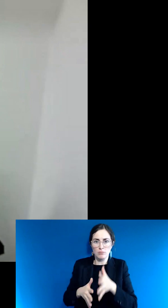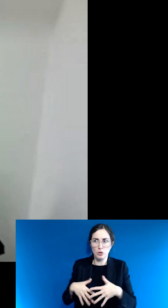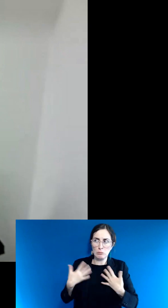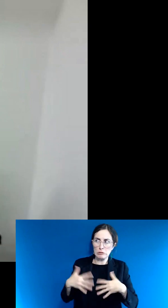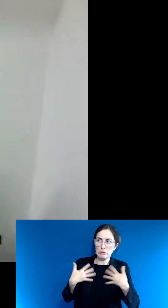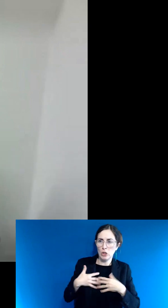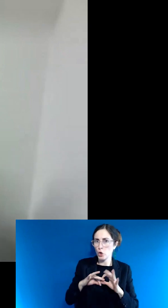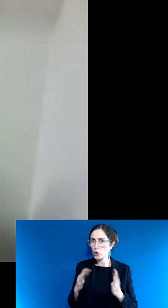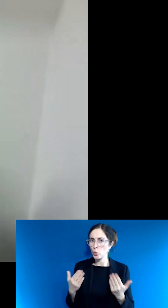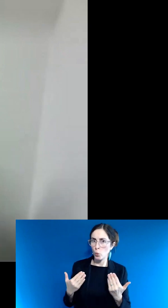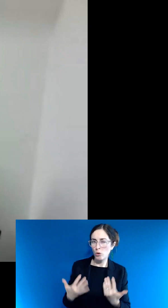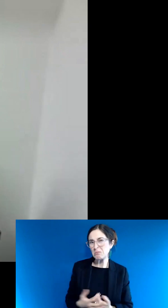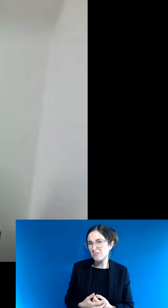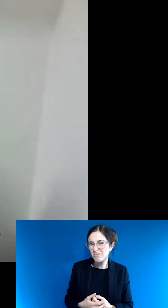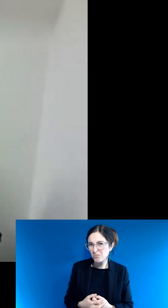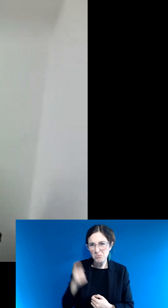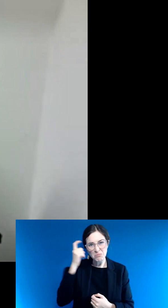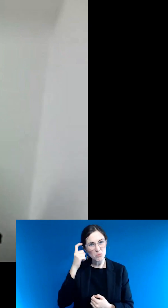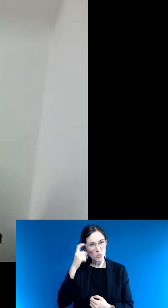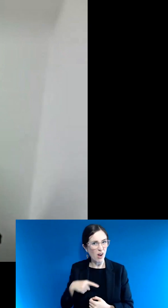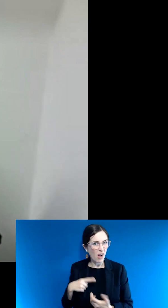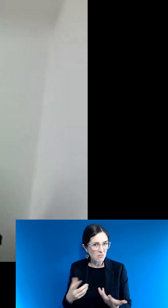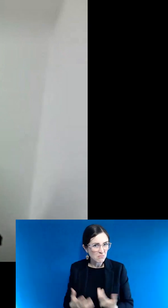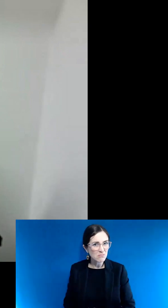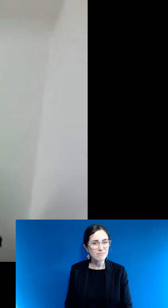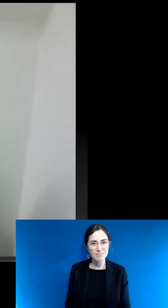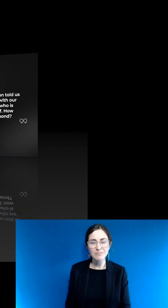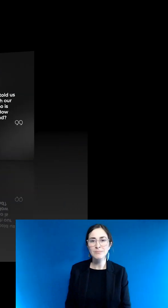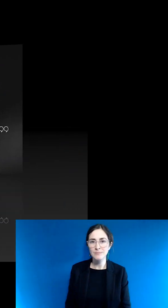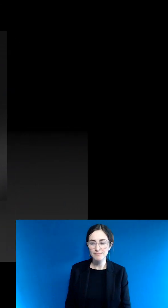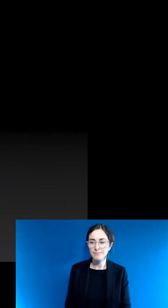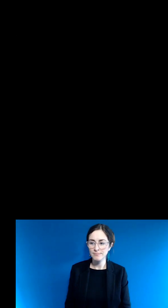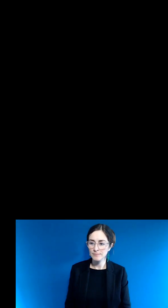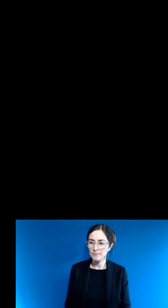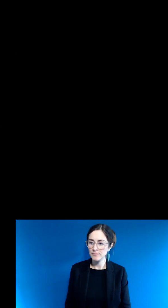embarrassing, not a cool thing. Yeah.